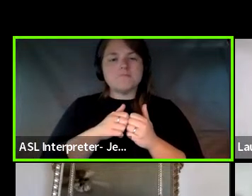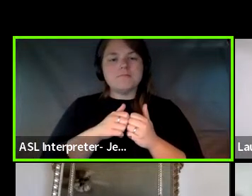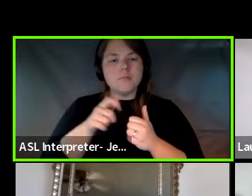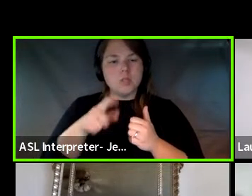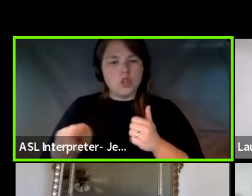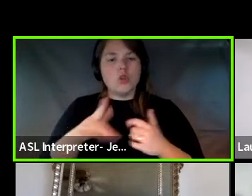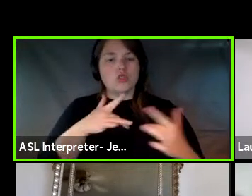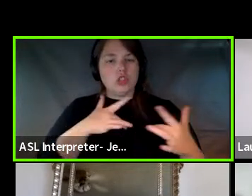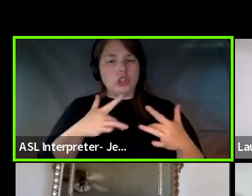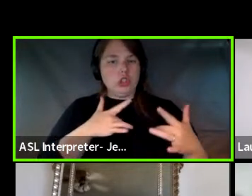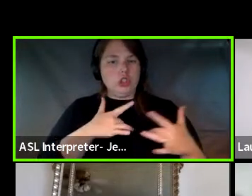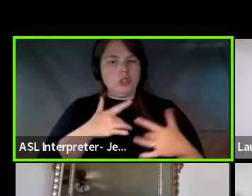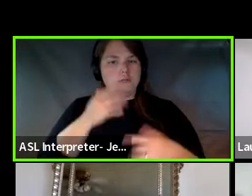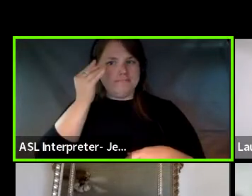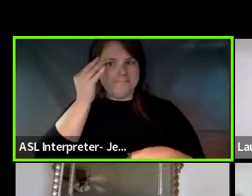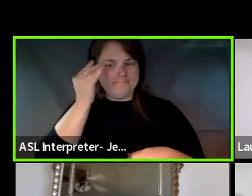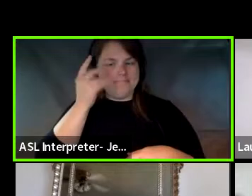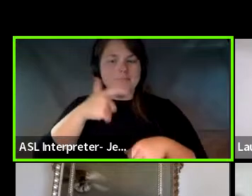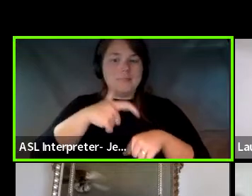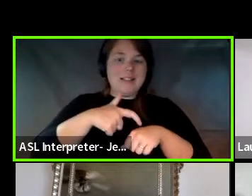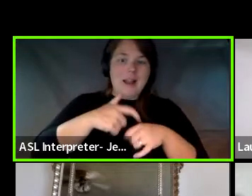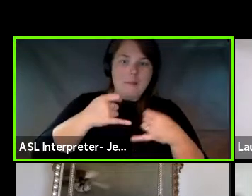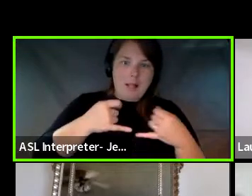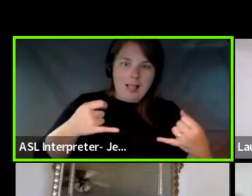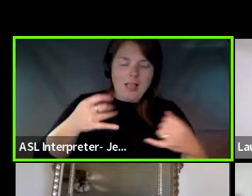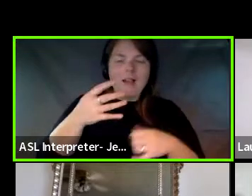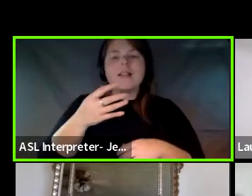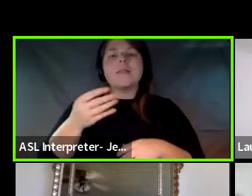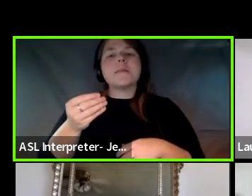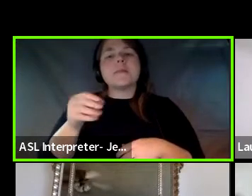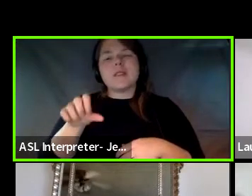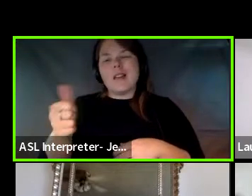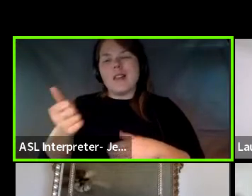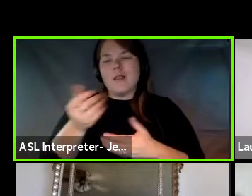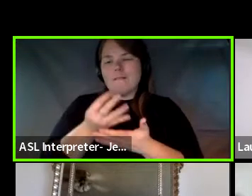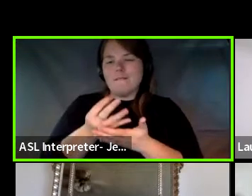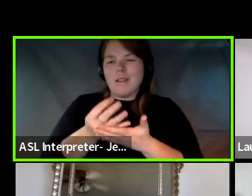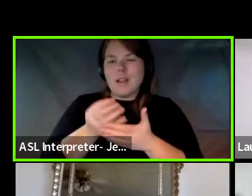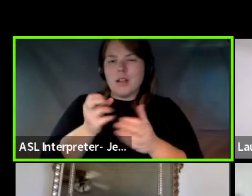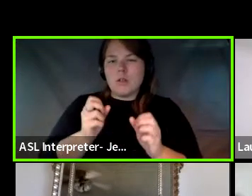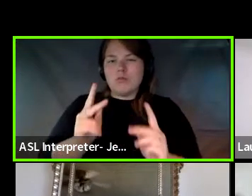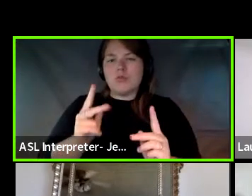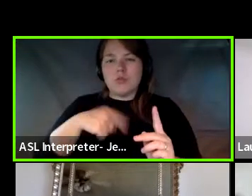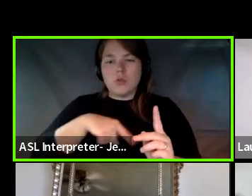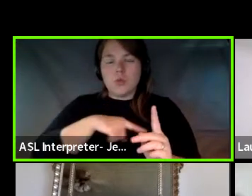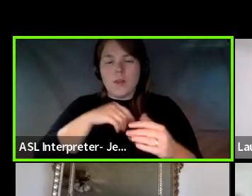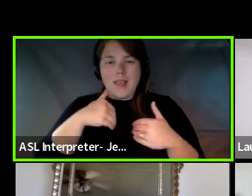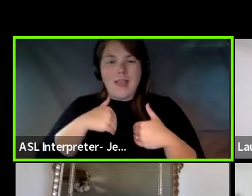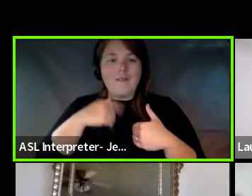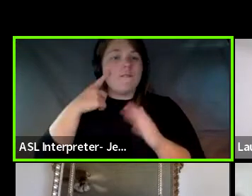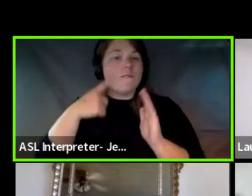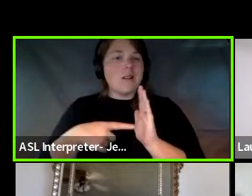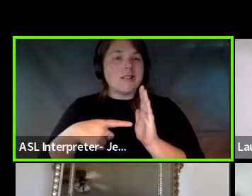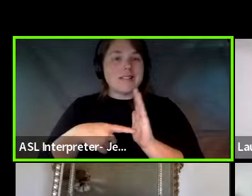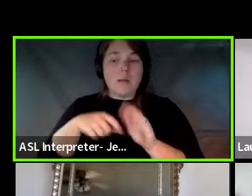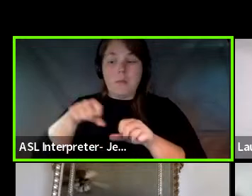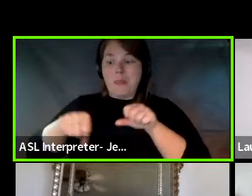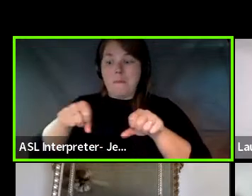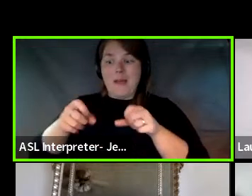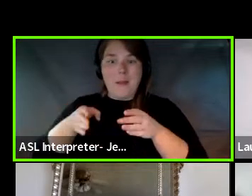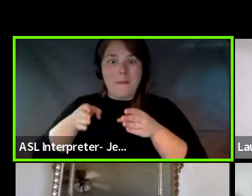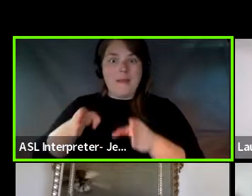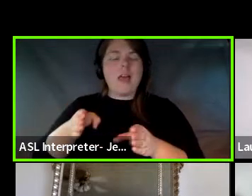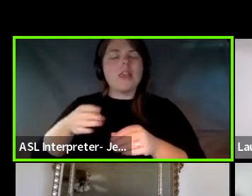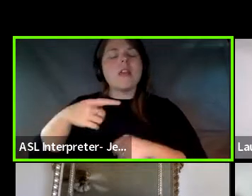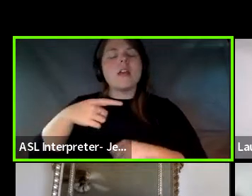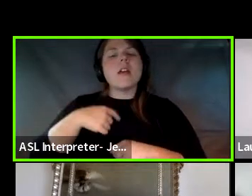mind, the timeline and the other funding opportunities that we have in front of us, such as the bike path, I think I'm